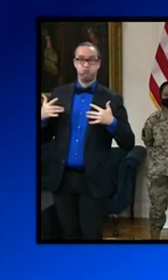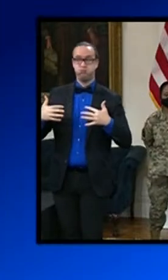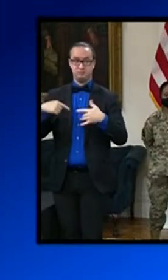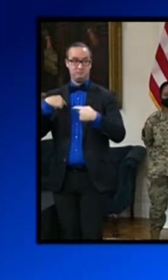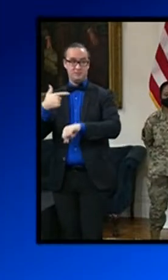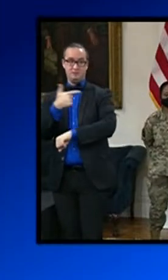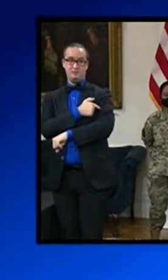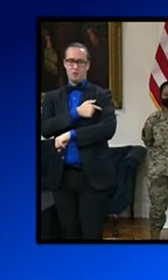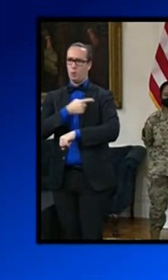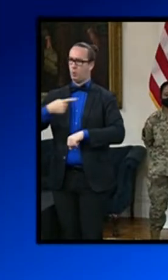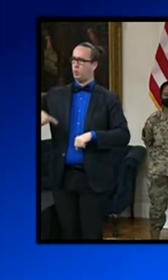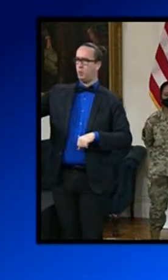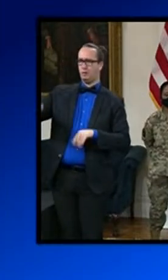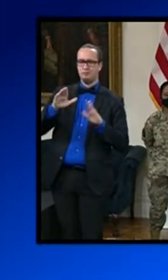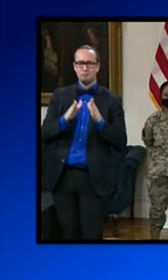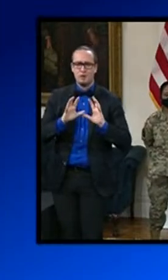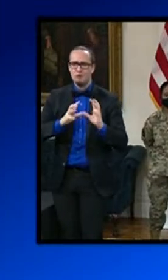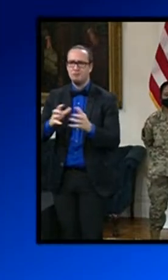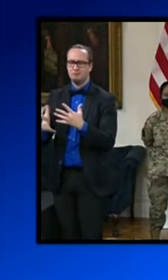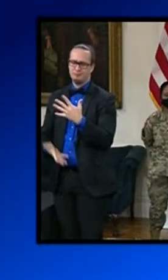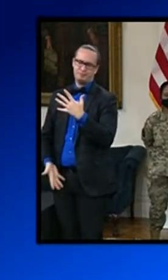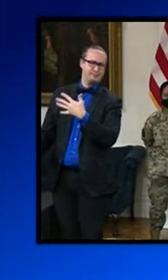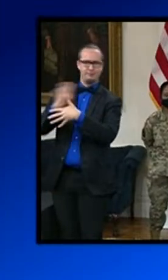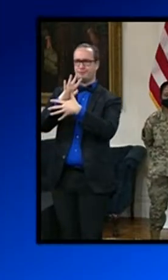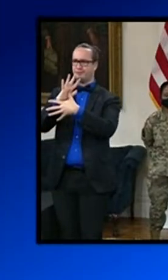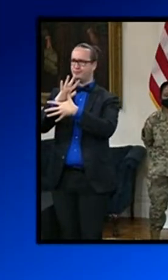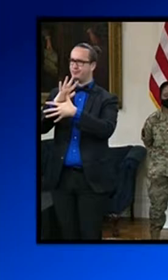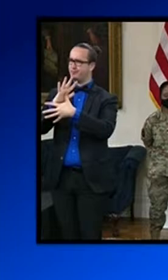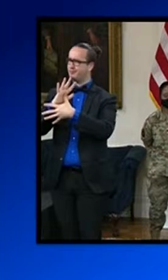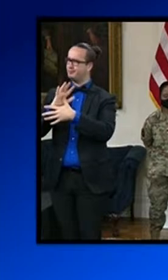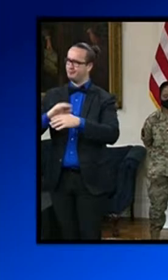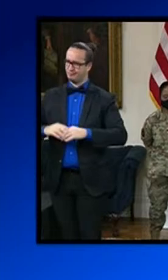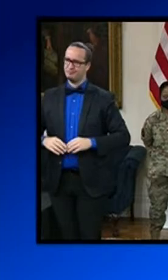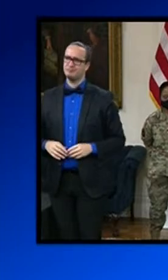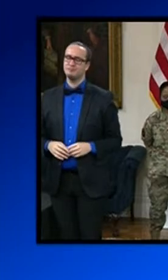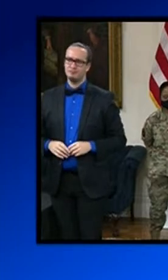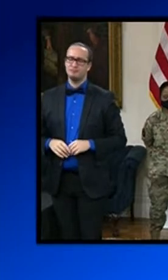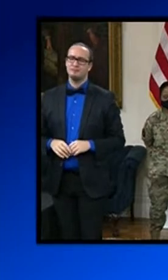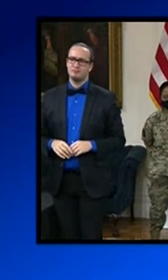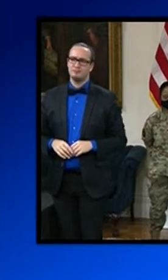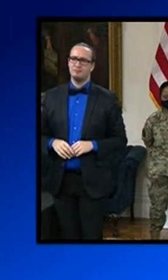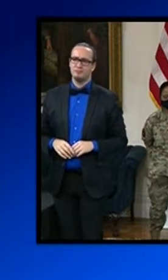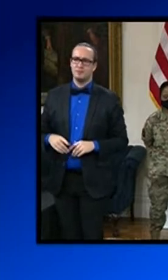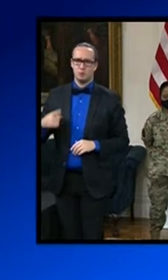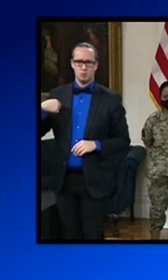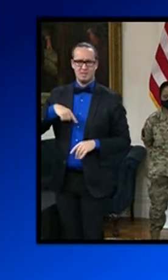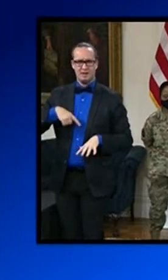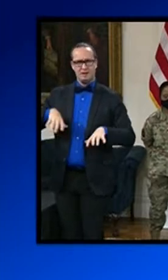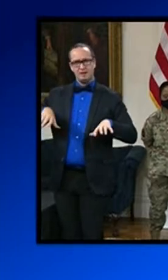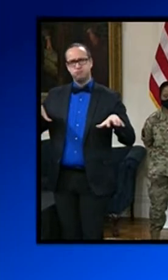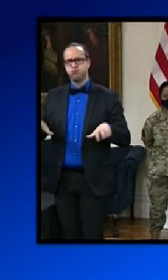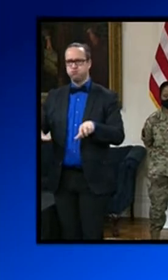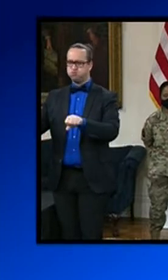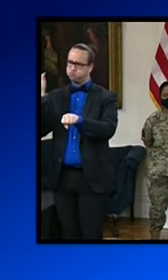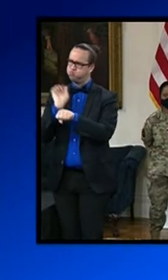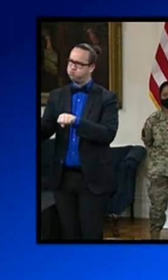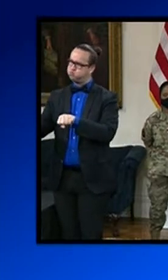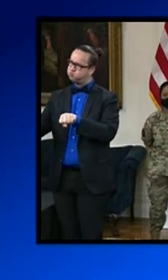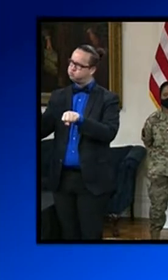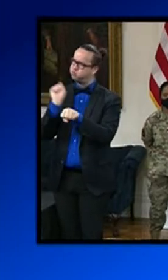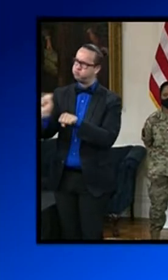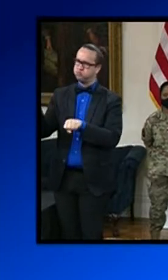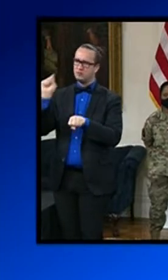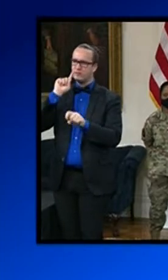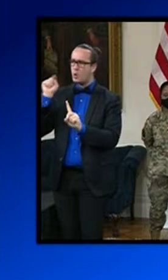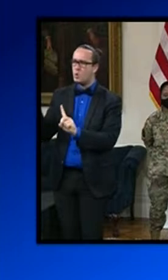take a whole series of actions to make more vaccines more available to underserved communities. In